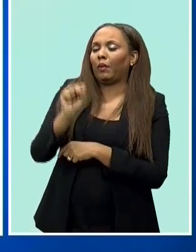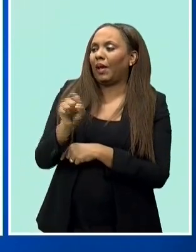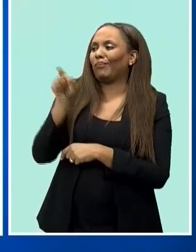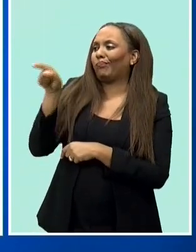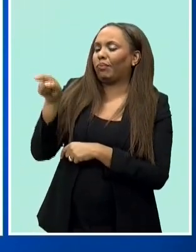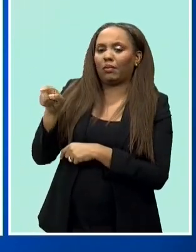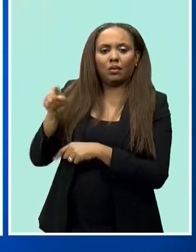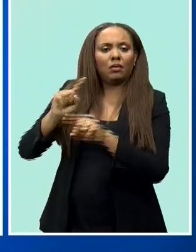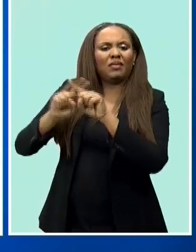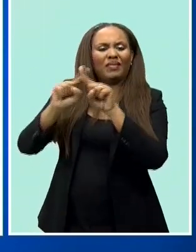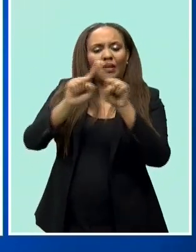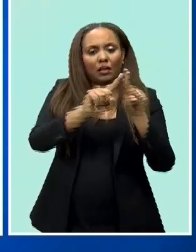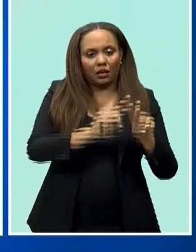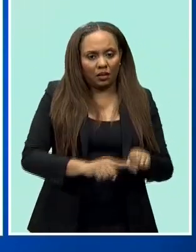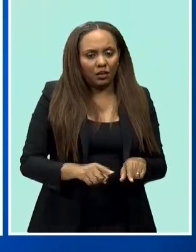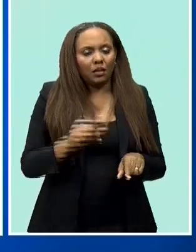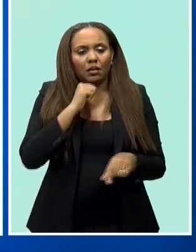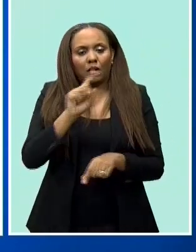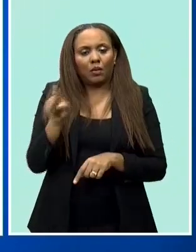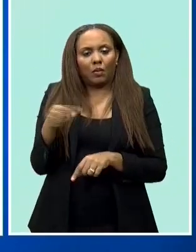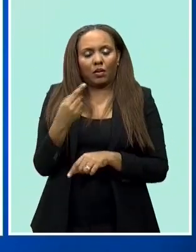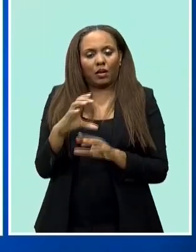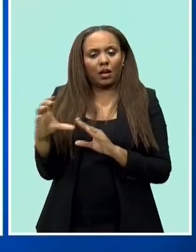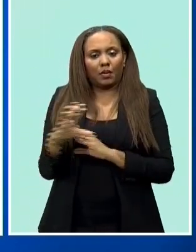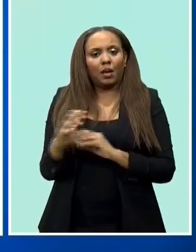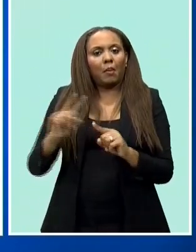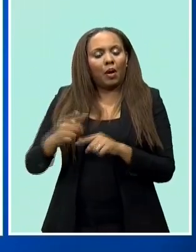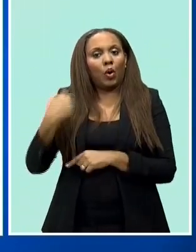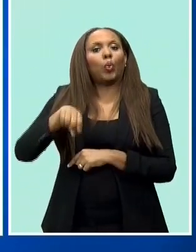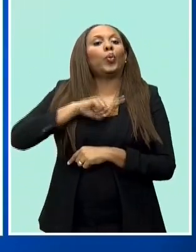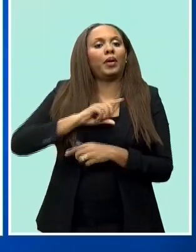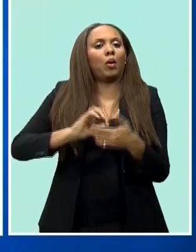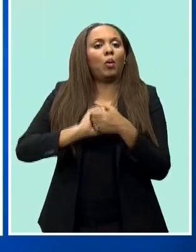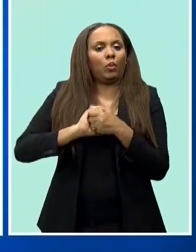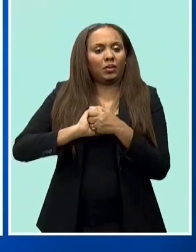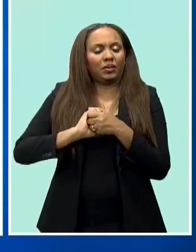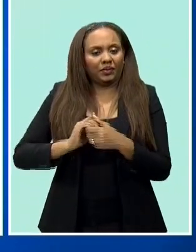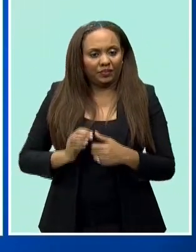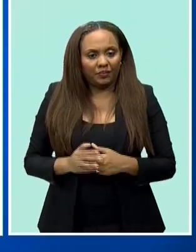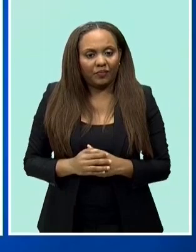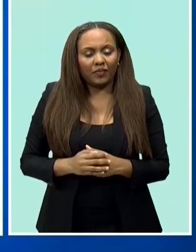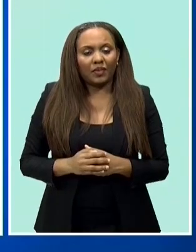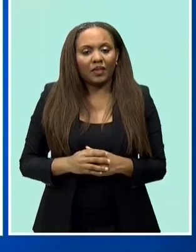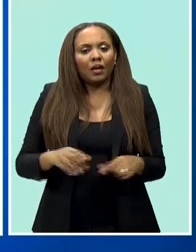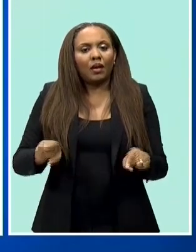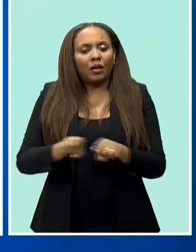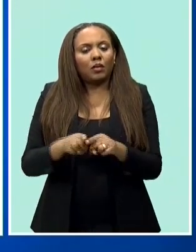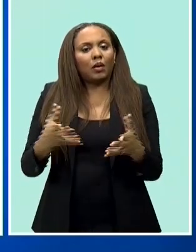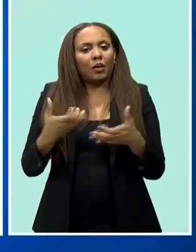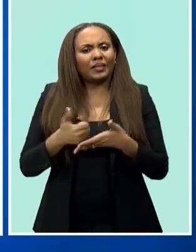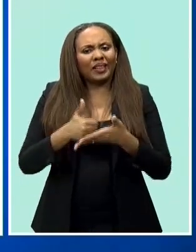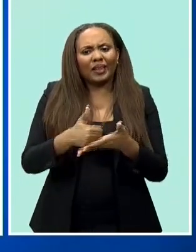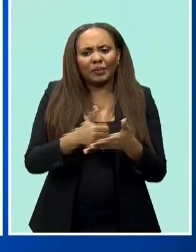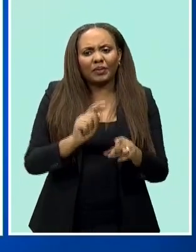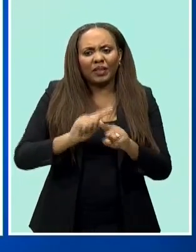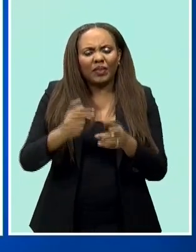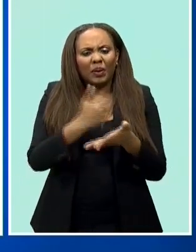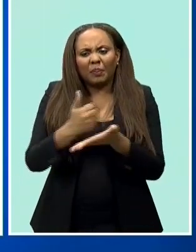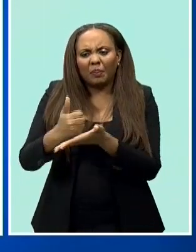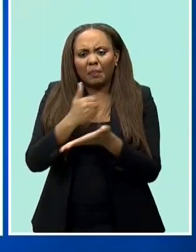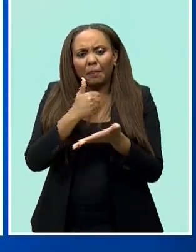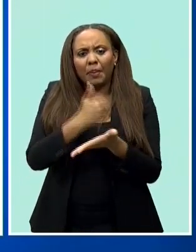to Caribbeans in the diaspora, but at the same time providing corresponding banking to banks within the region, especially the smaller